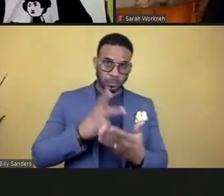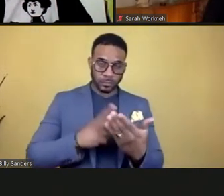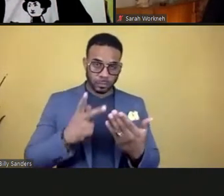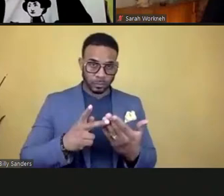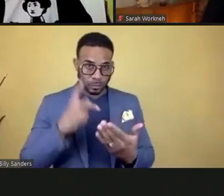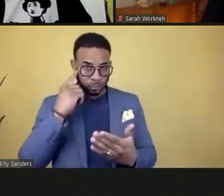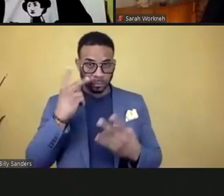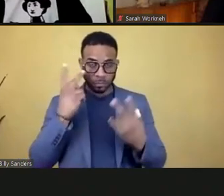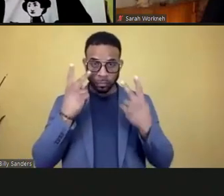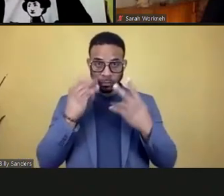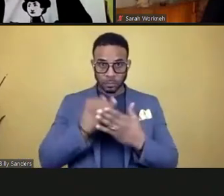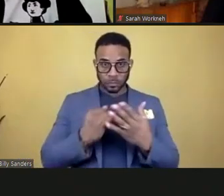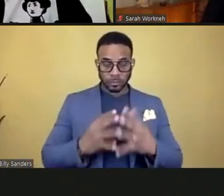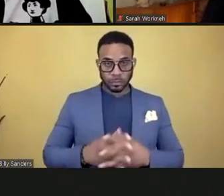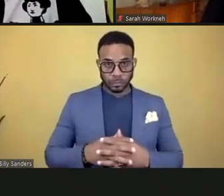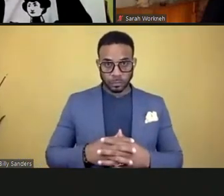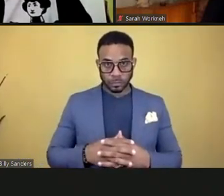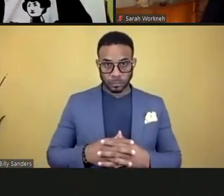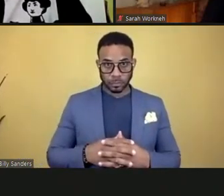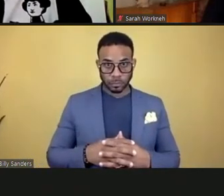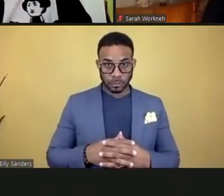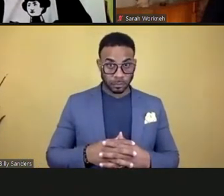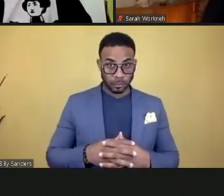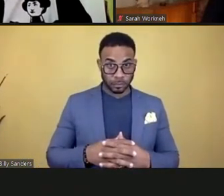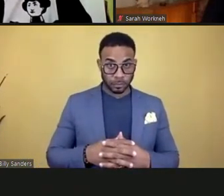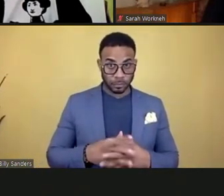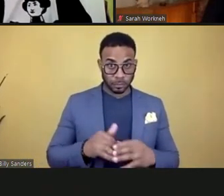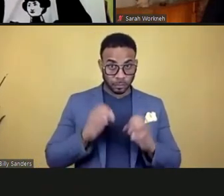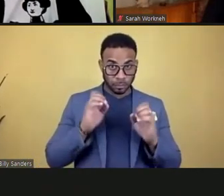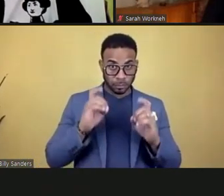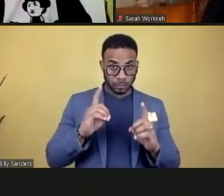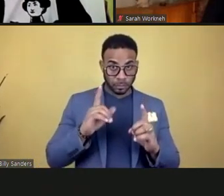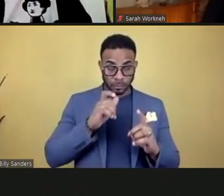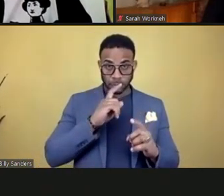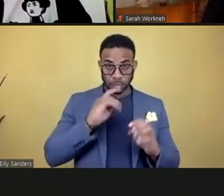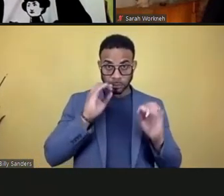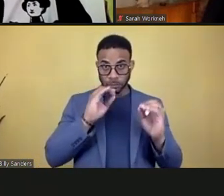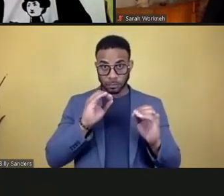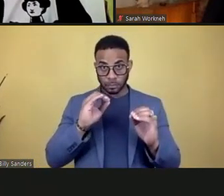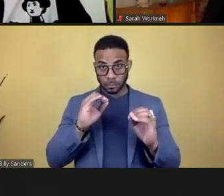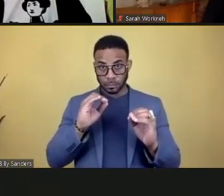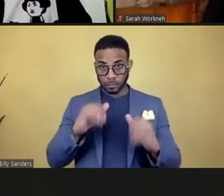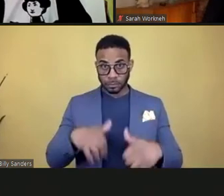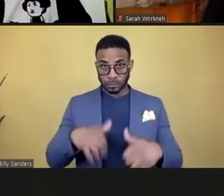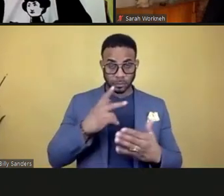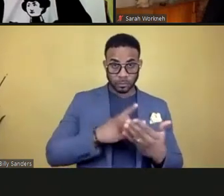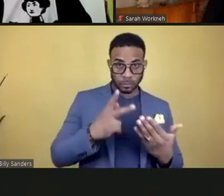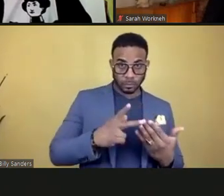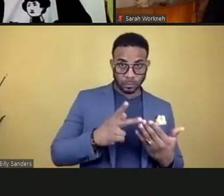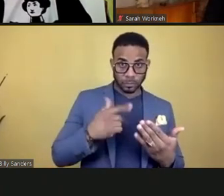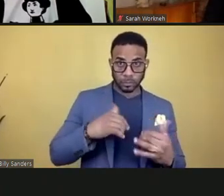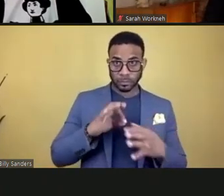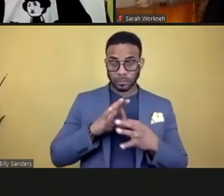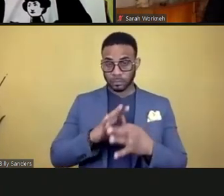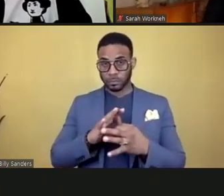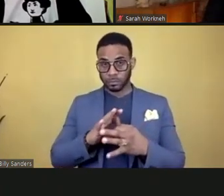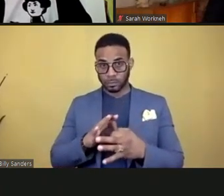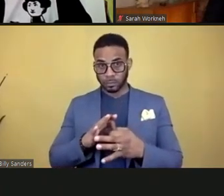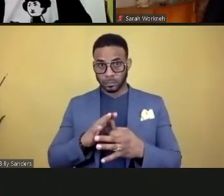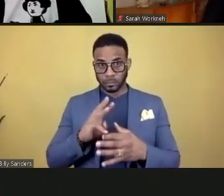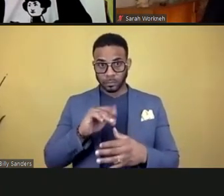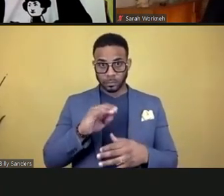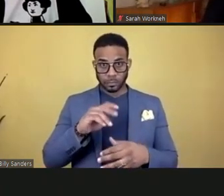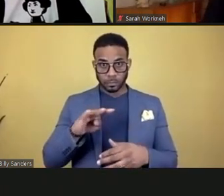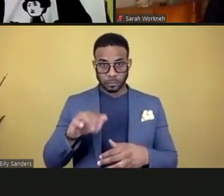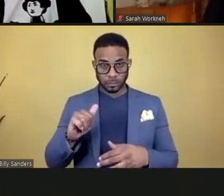for visual artists. In education, through our teaching residency program, we connect Mass